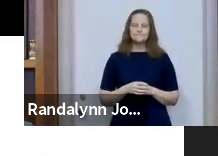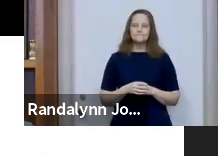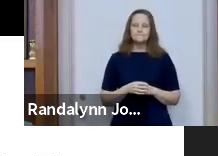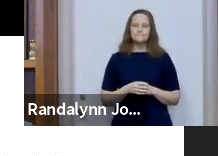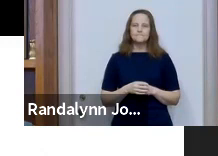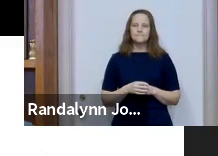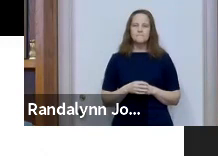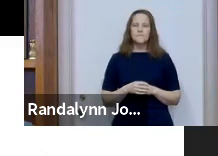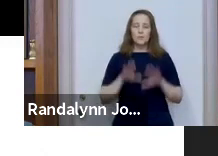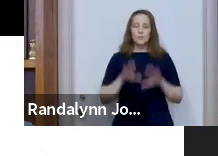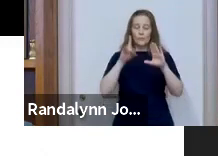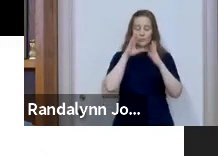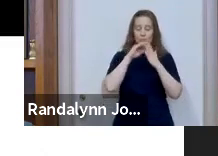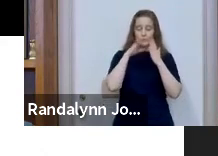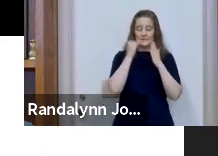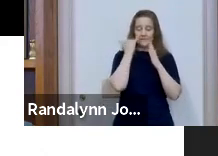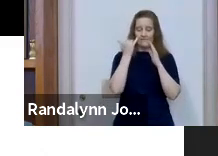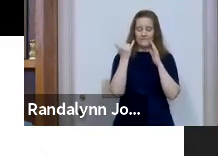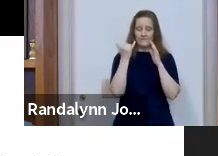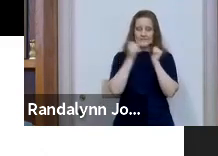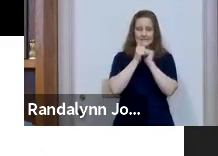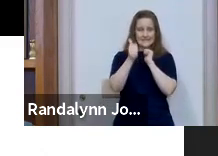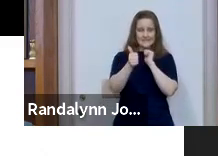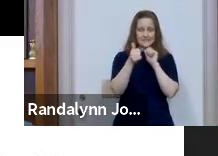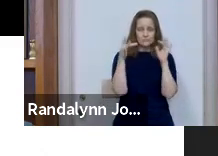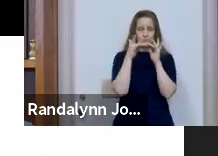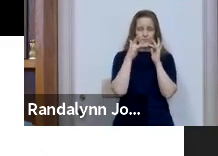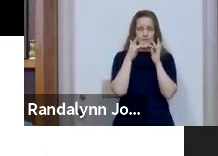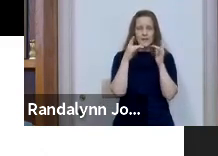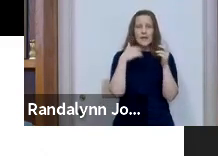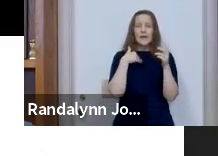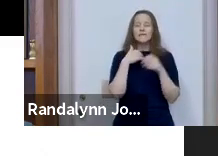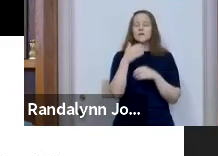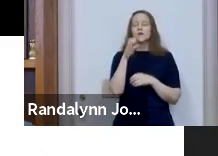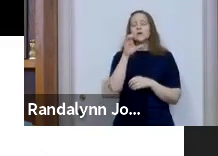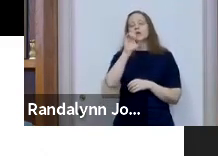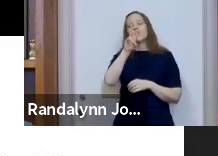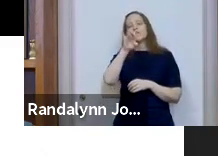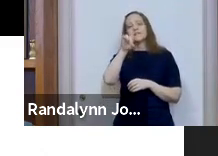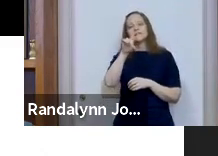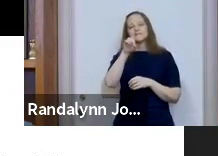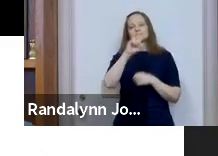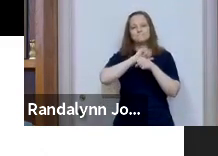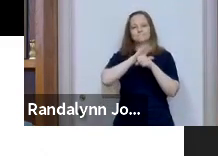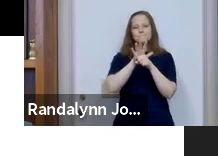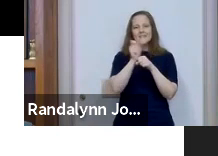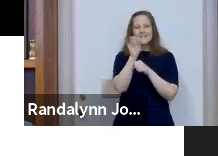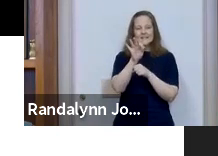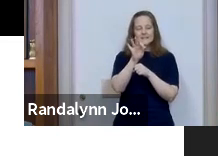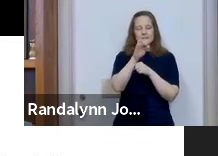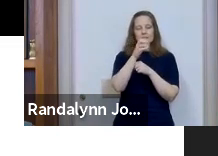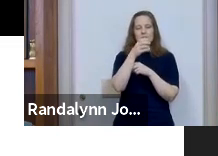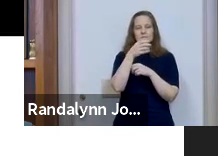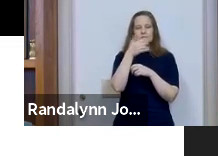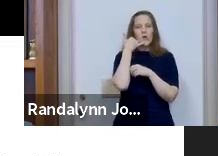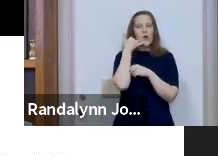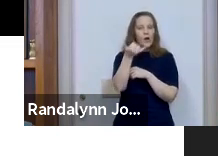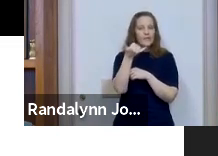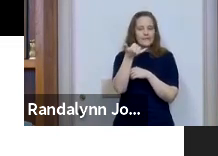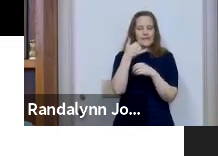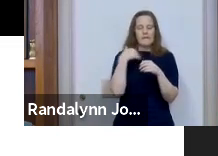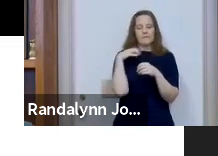students, even if they are remote. And we've launched a COVID-19 hotline June 10th, and we have community members